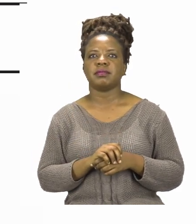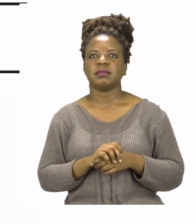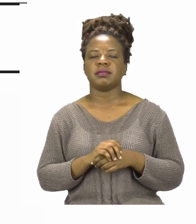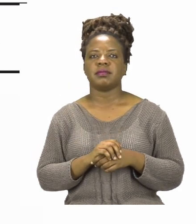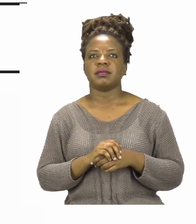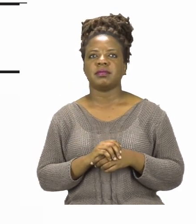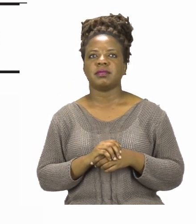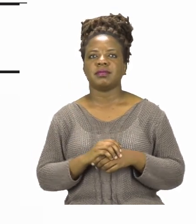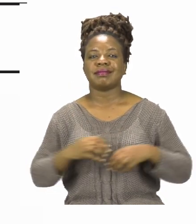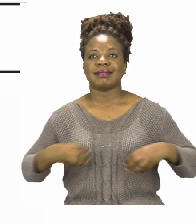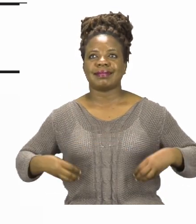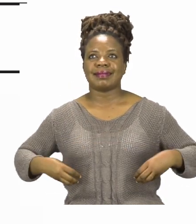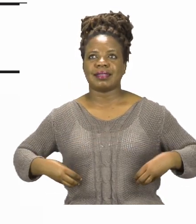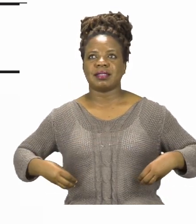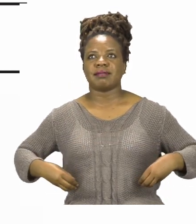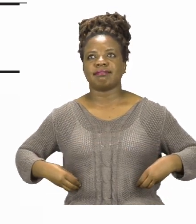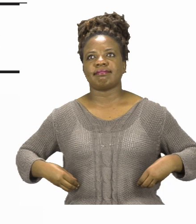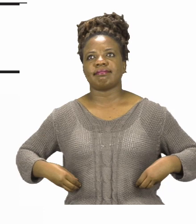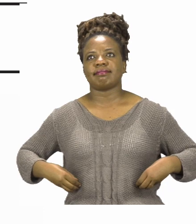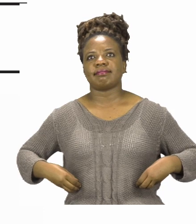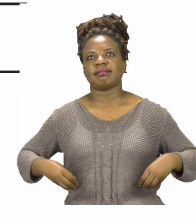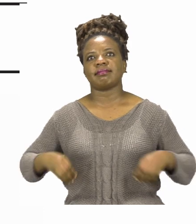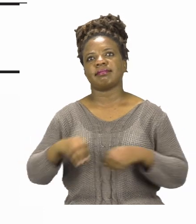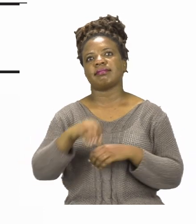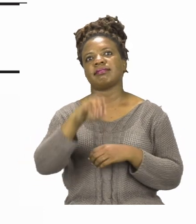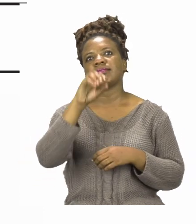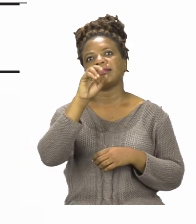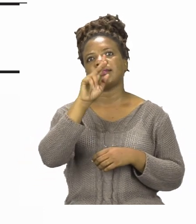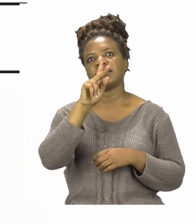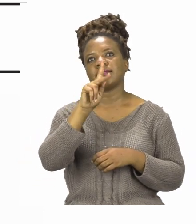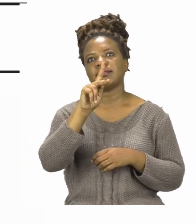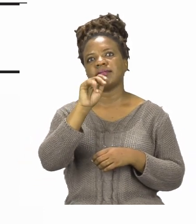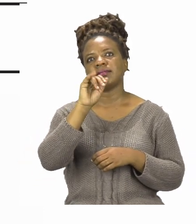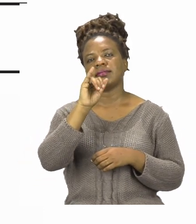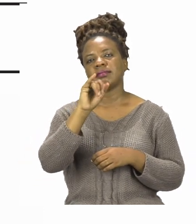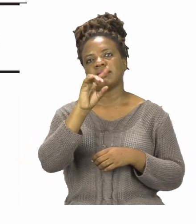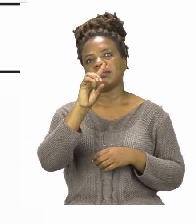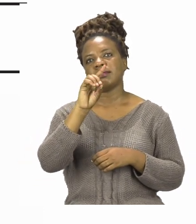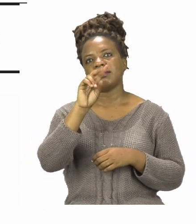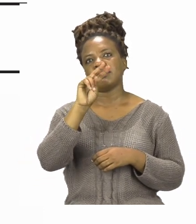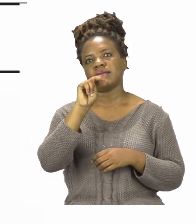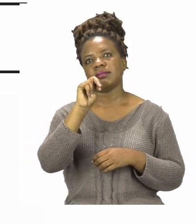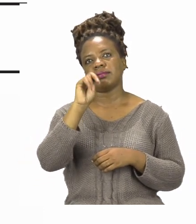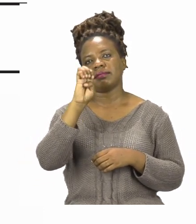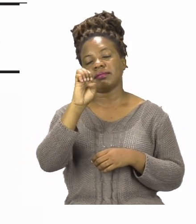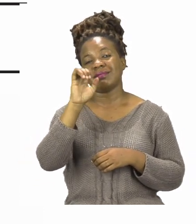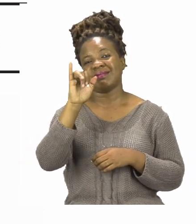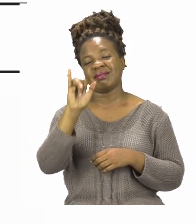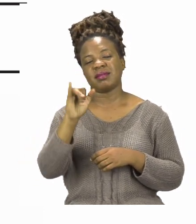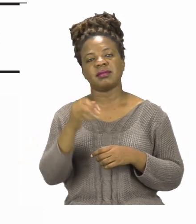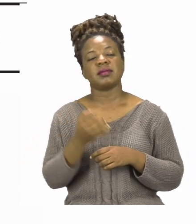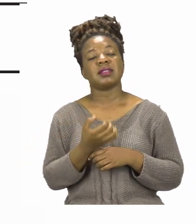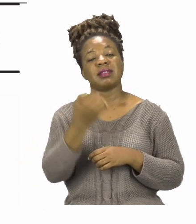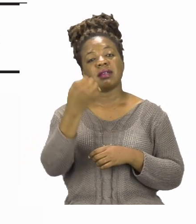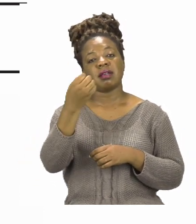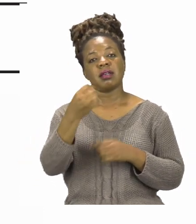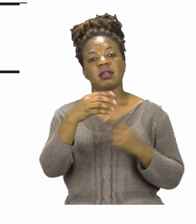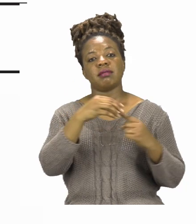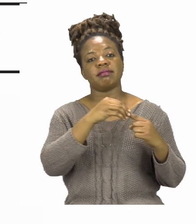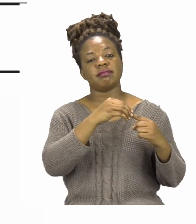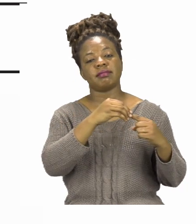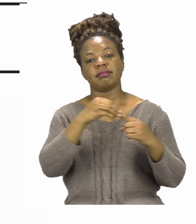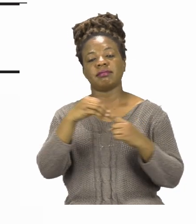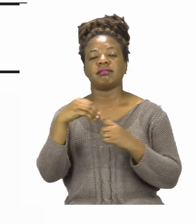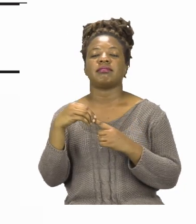kidney. Now, the kidney has a special job in the body. It is used to clean